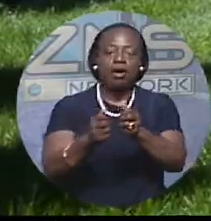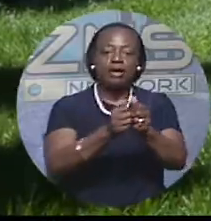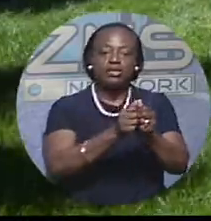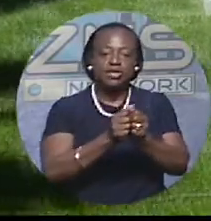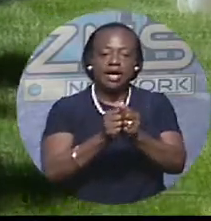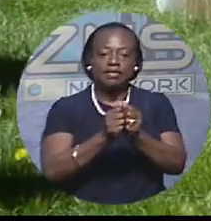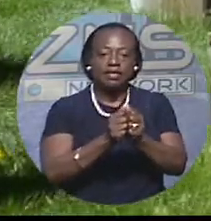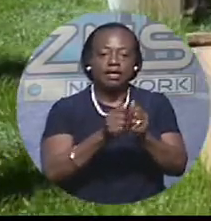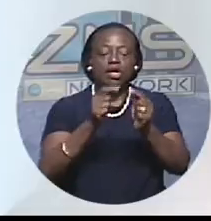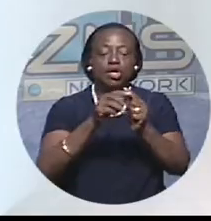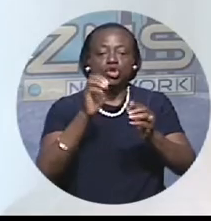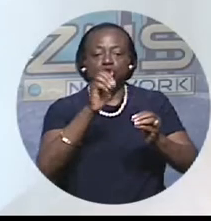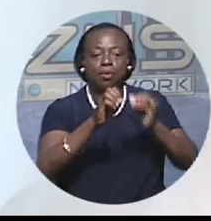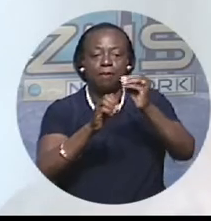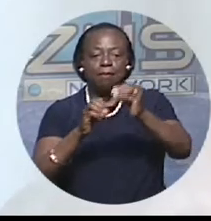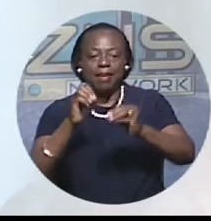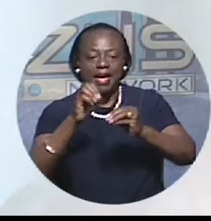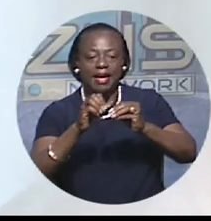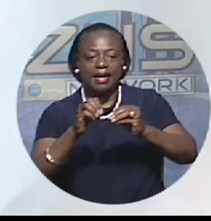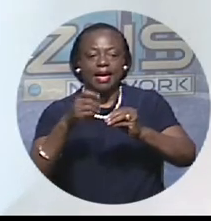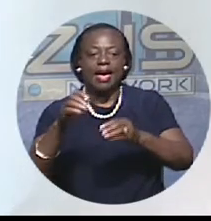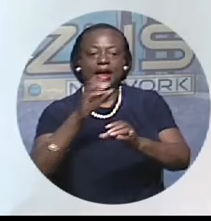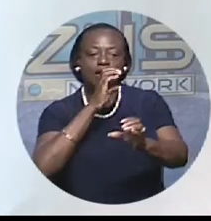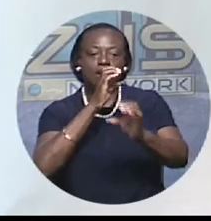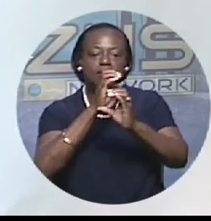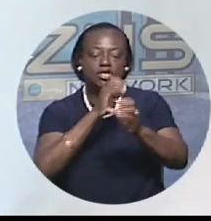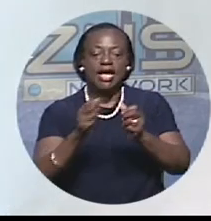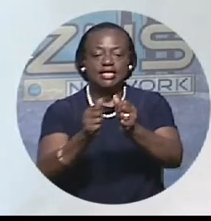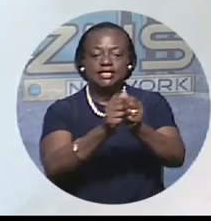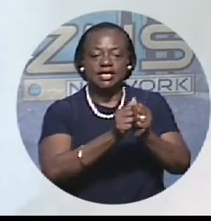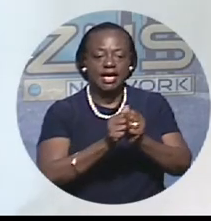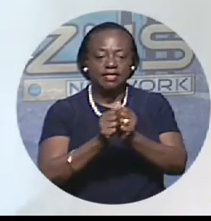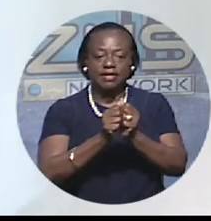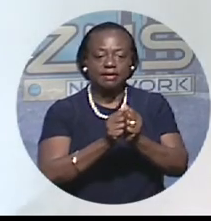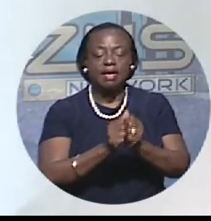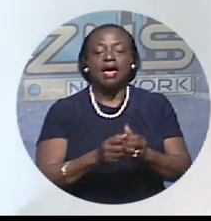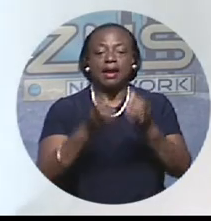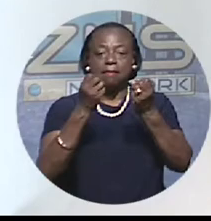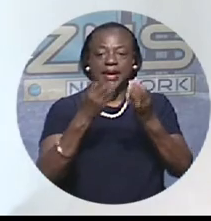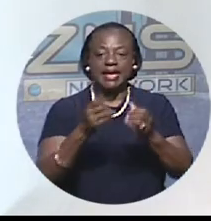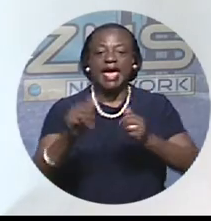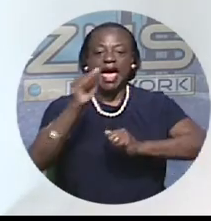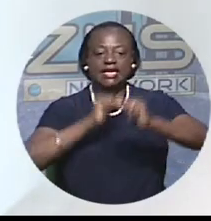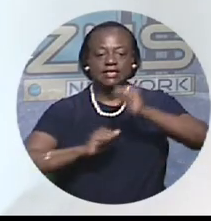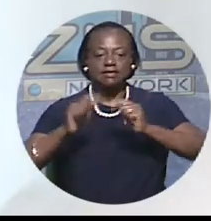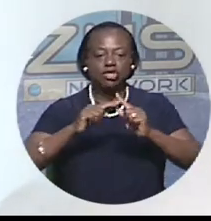pack and commercialize together, and also to engage in other many activities to improve the